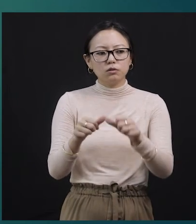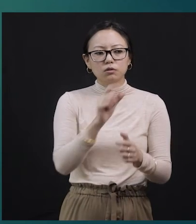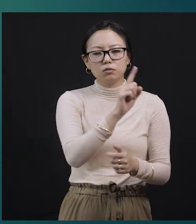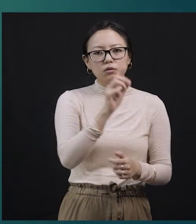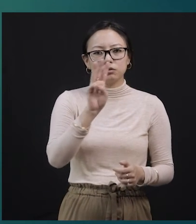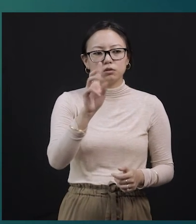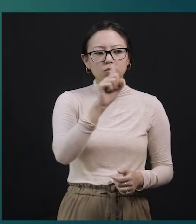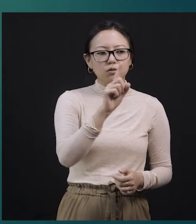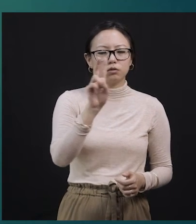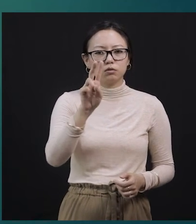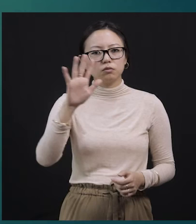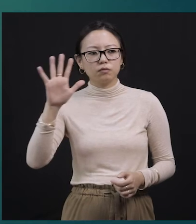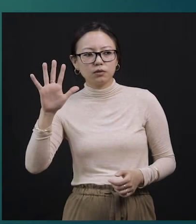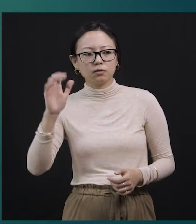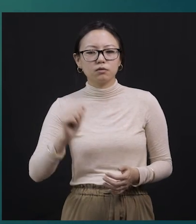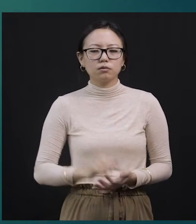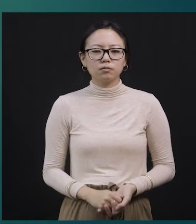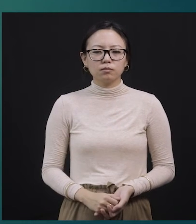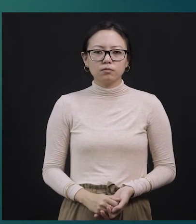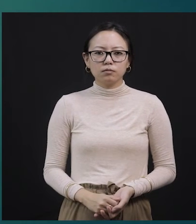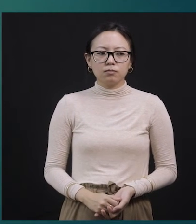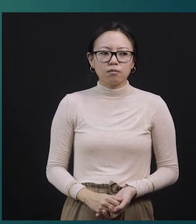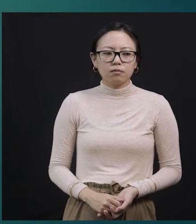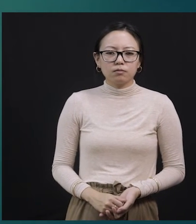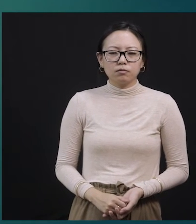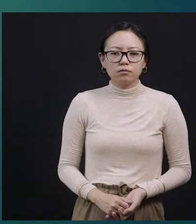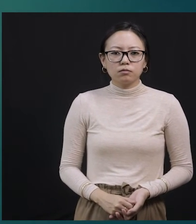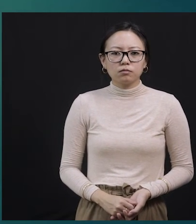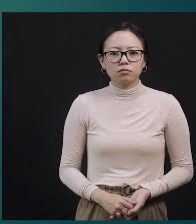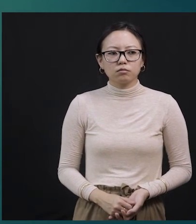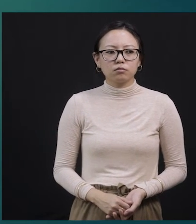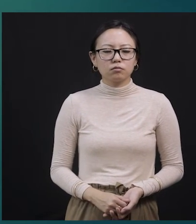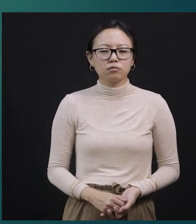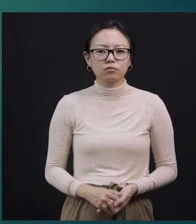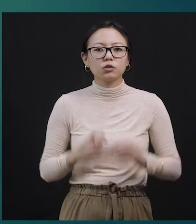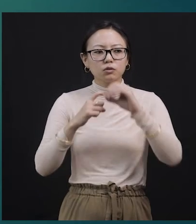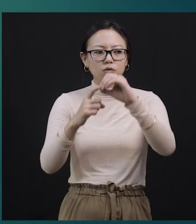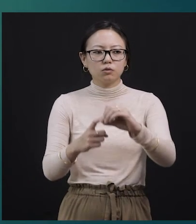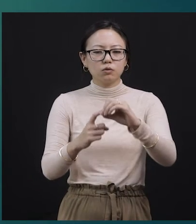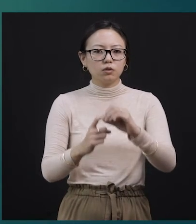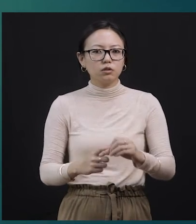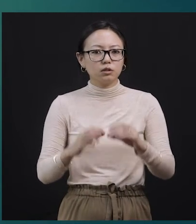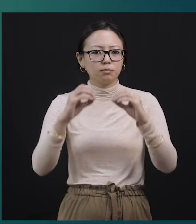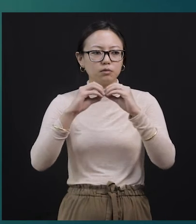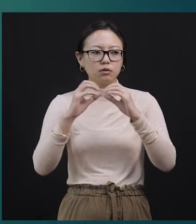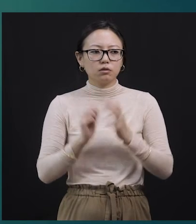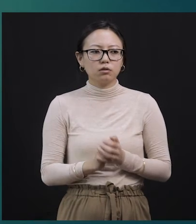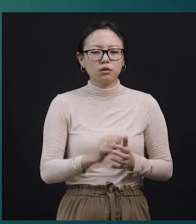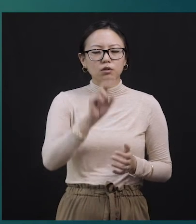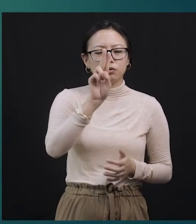13,125, right? All right. Now we will do the next number, that is